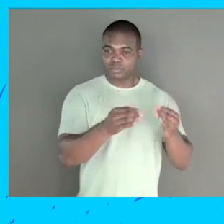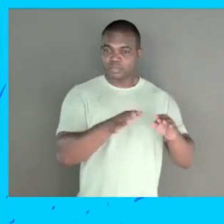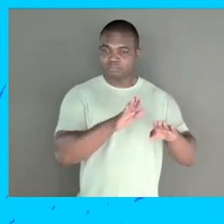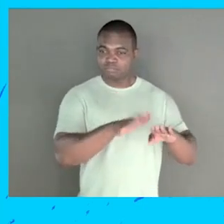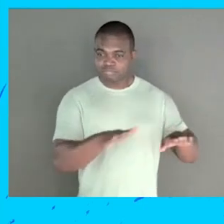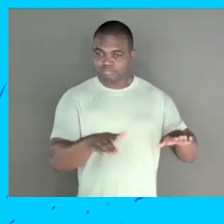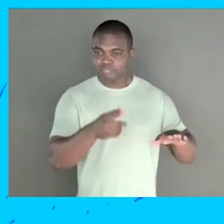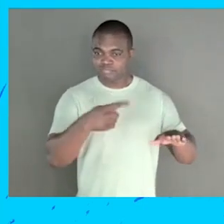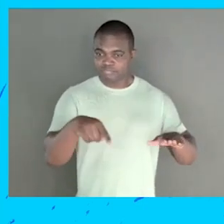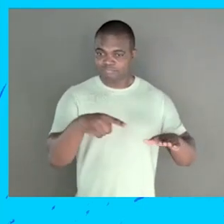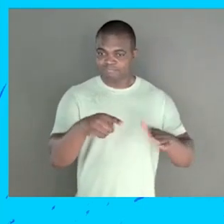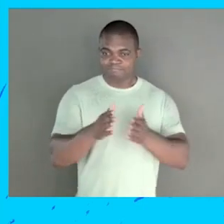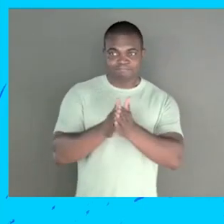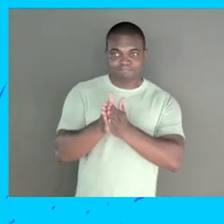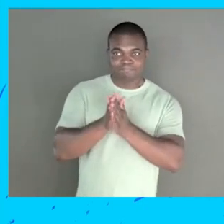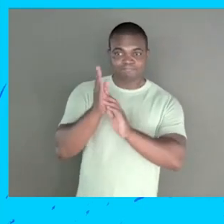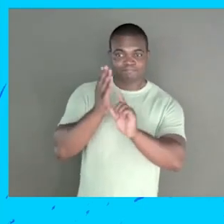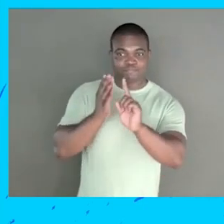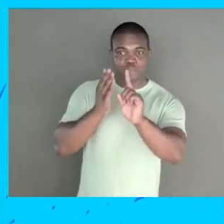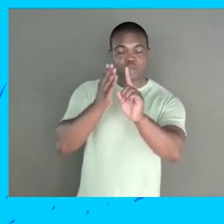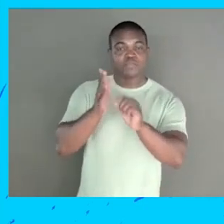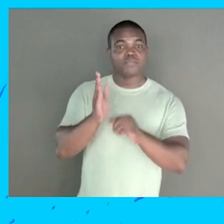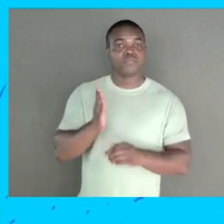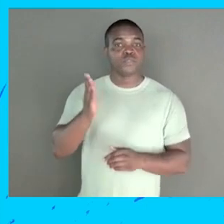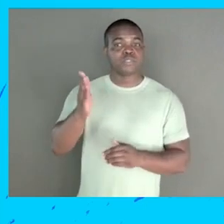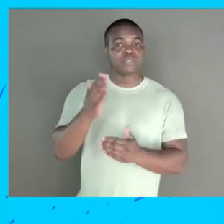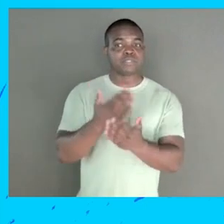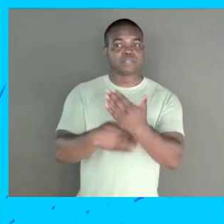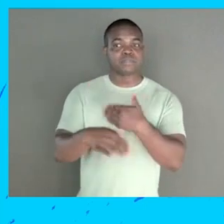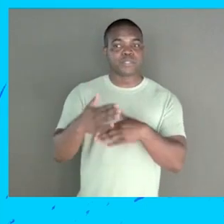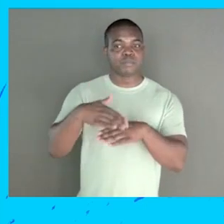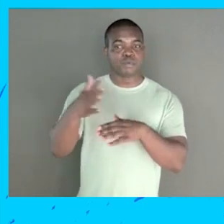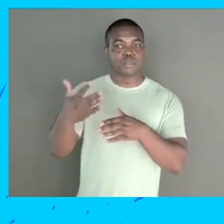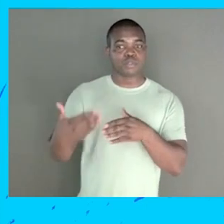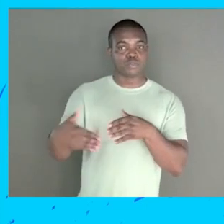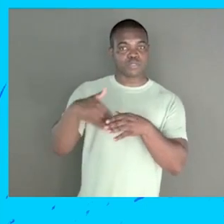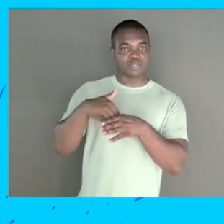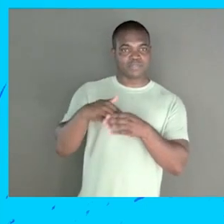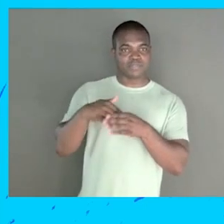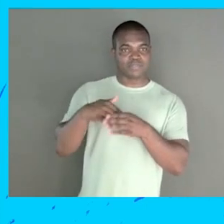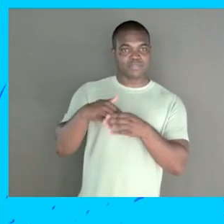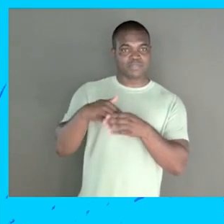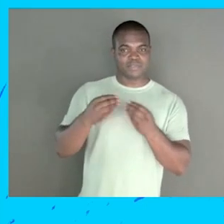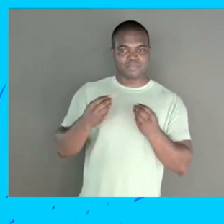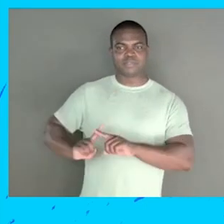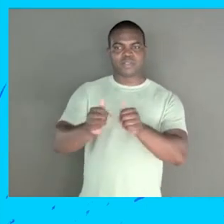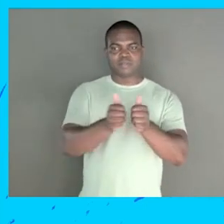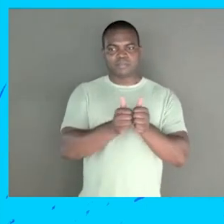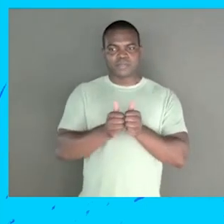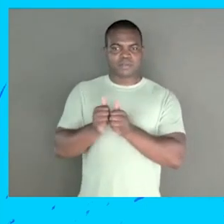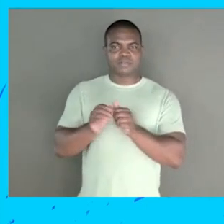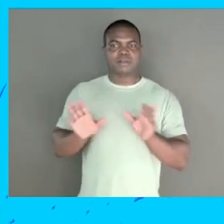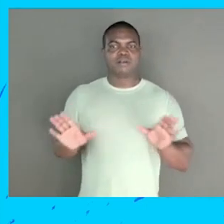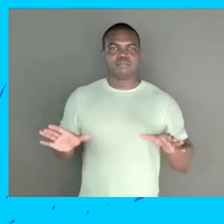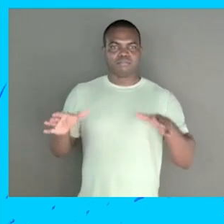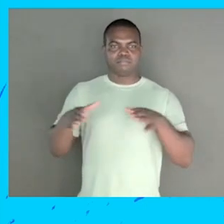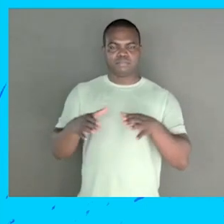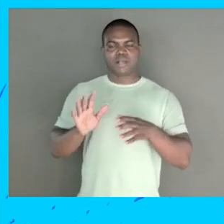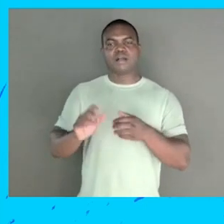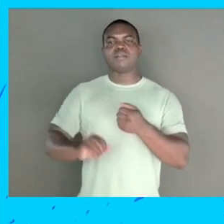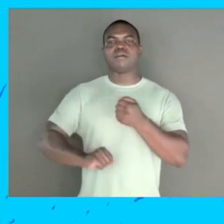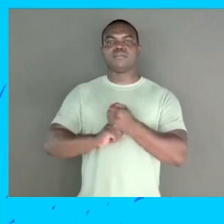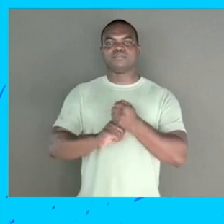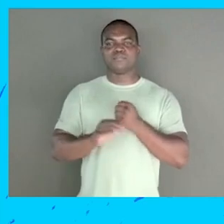future today. Of course. And now is your chance to catch Michelle Namankeng, an amazing youth novelist from